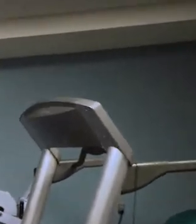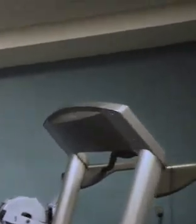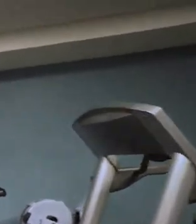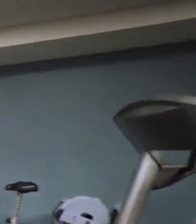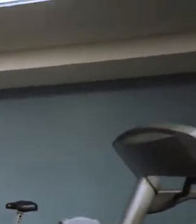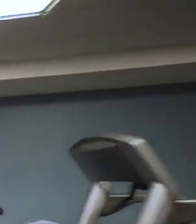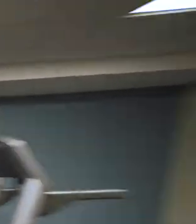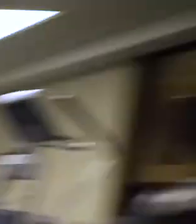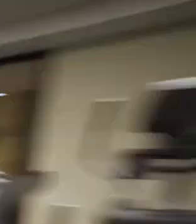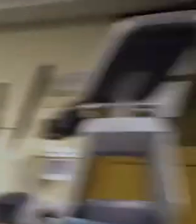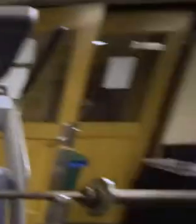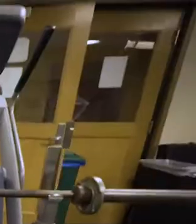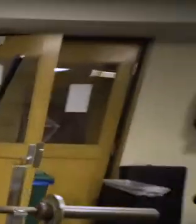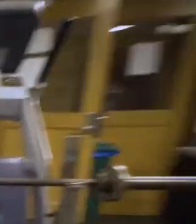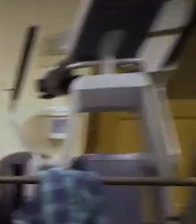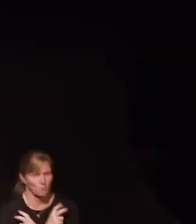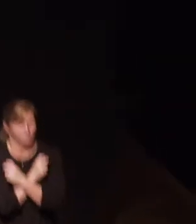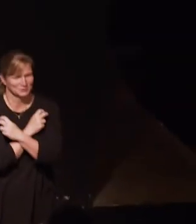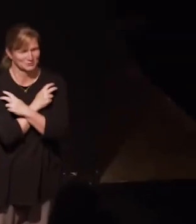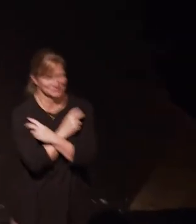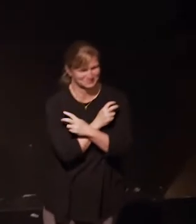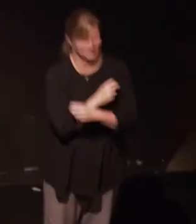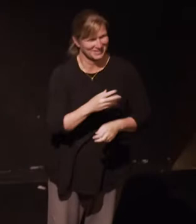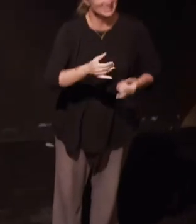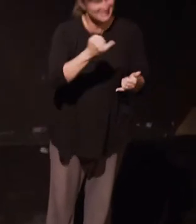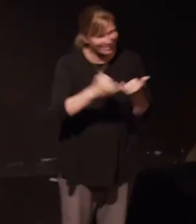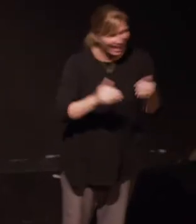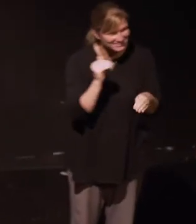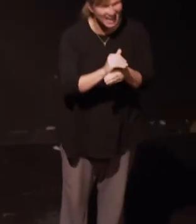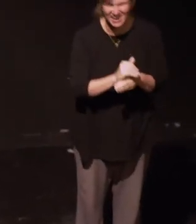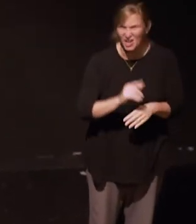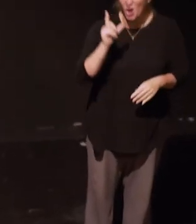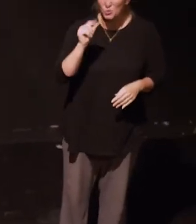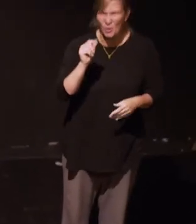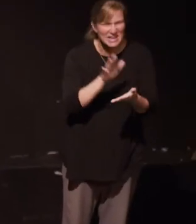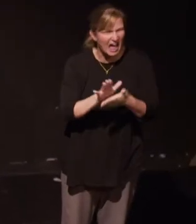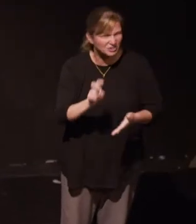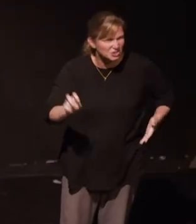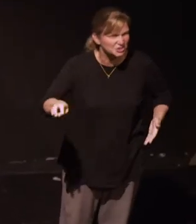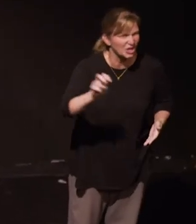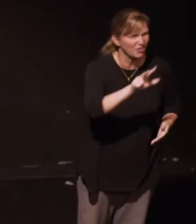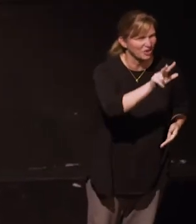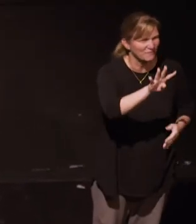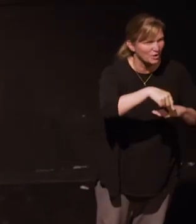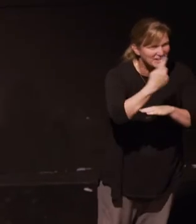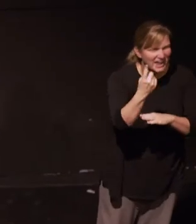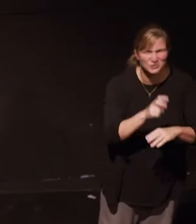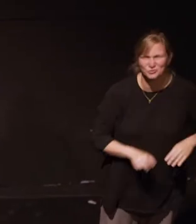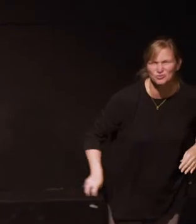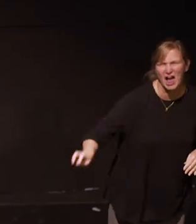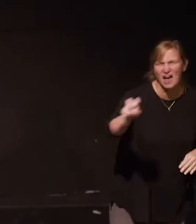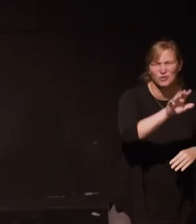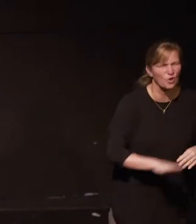Woo! Yale, baby! This is the last night. 20 colleges we've done in 34 days, traveled across